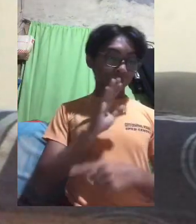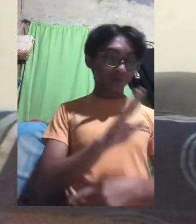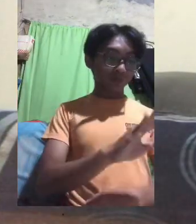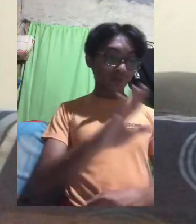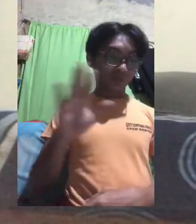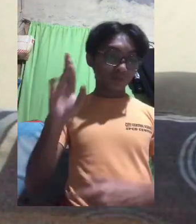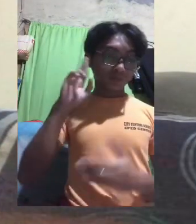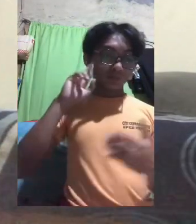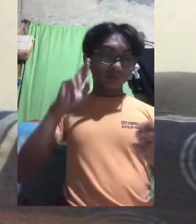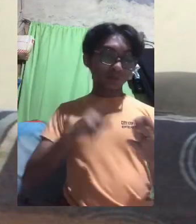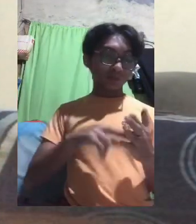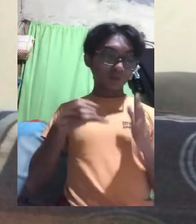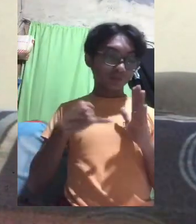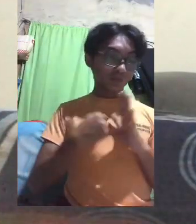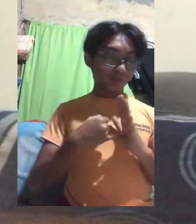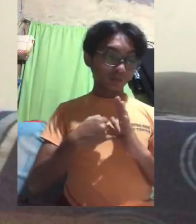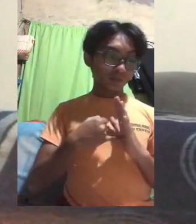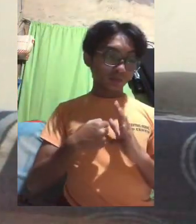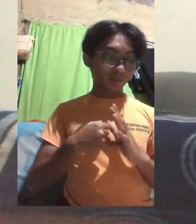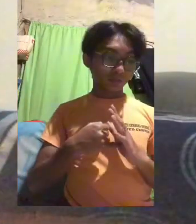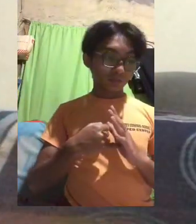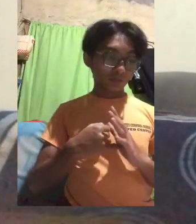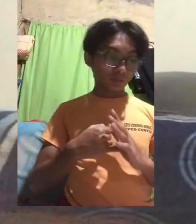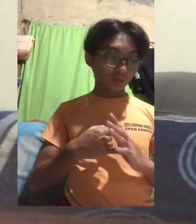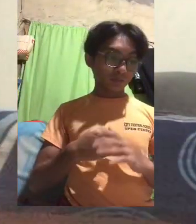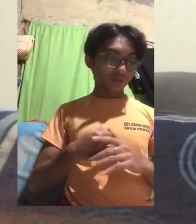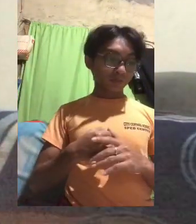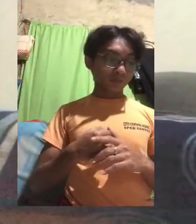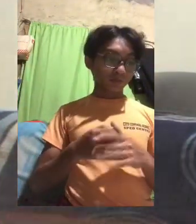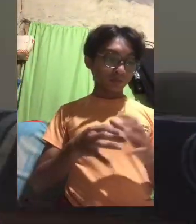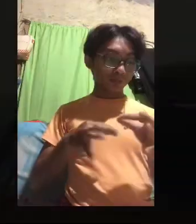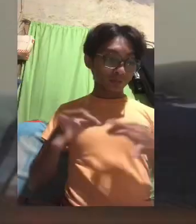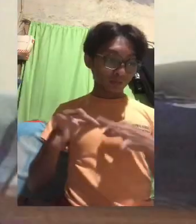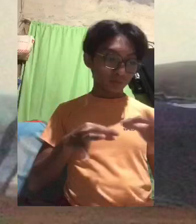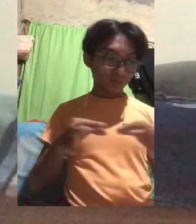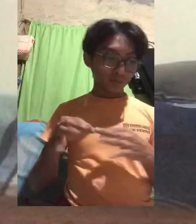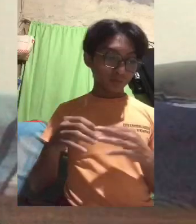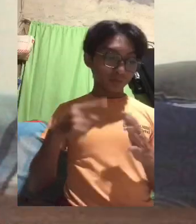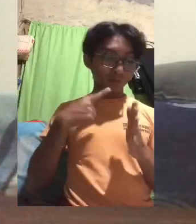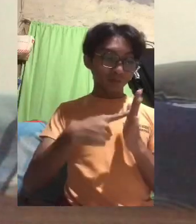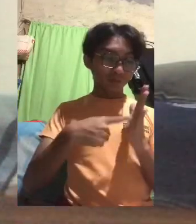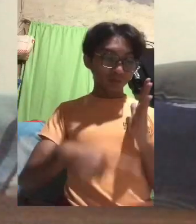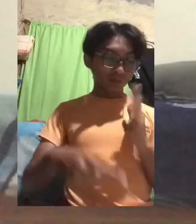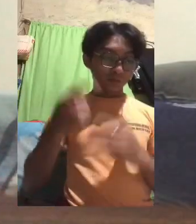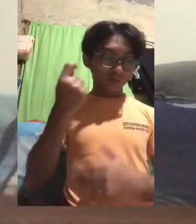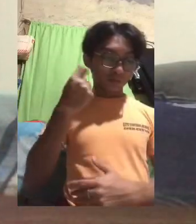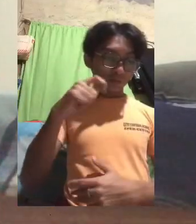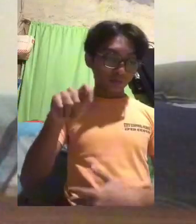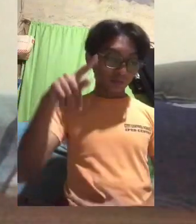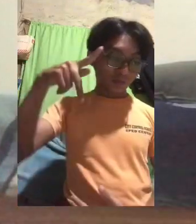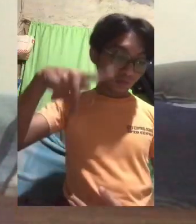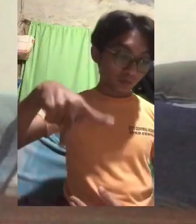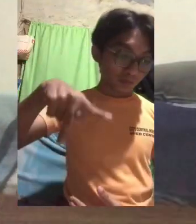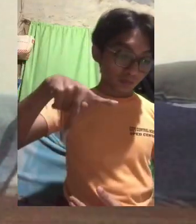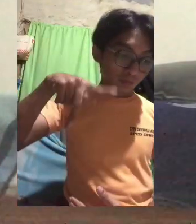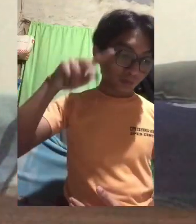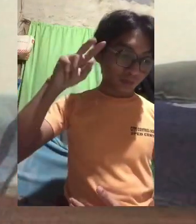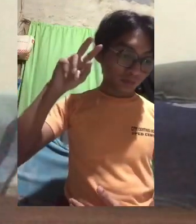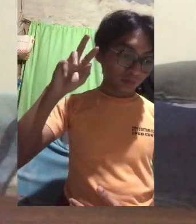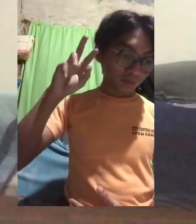topic? What made the researcher interested in studying this? In short, the background gives context. It helps the